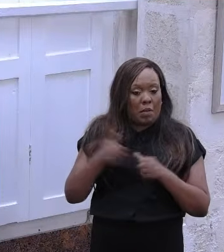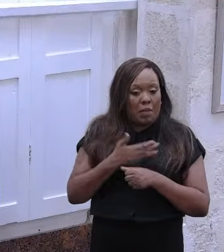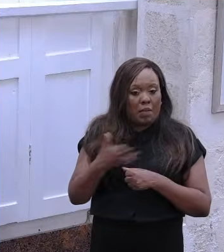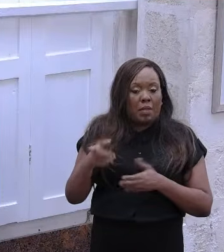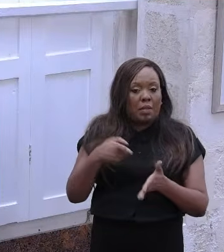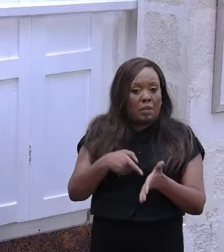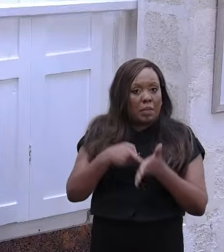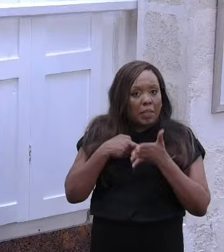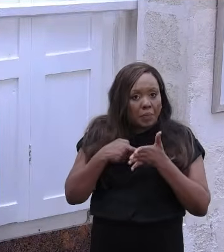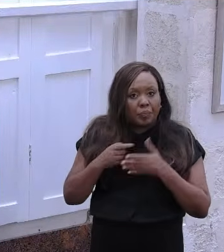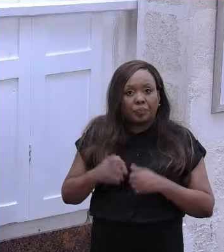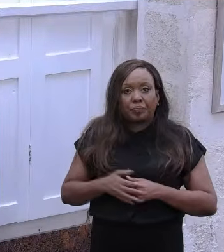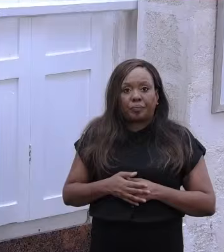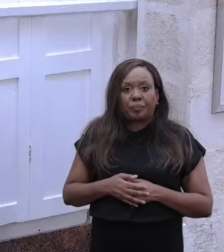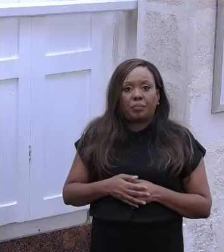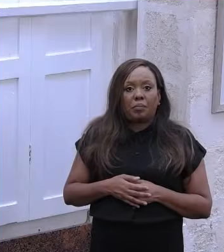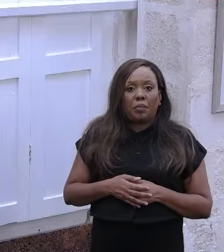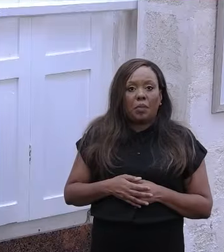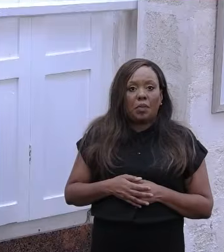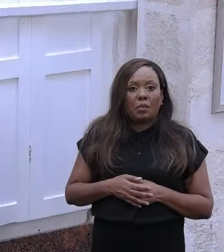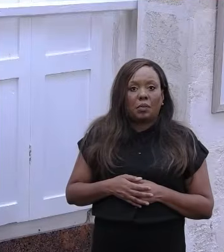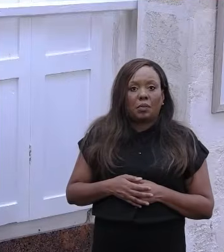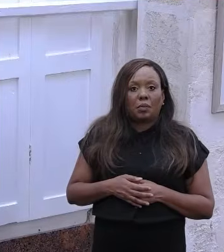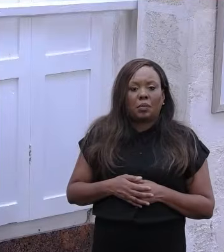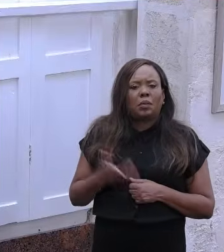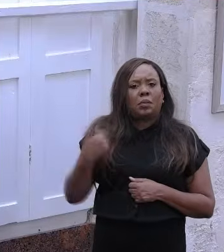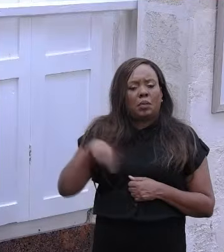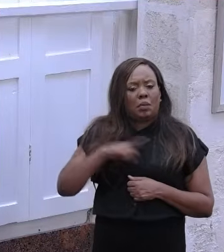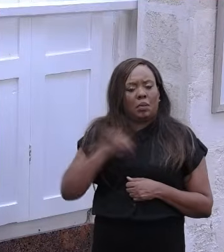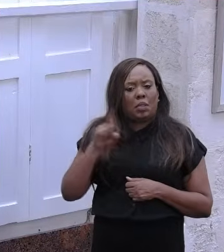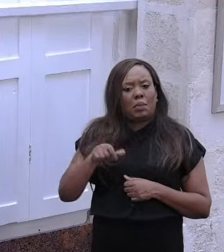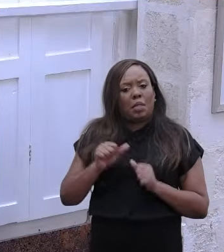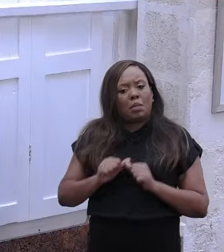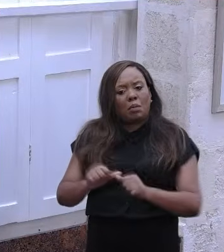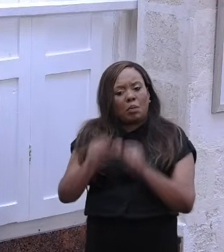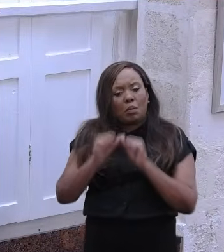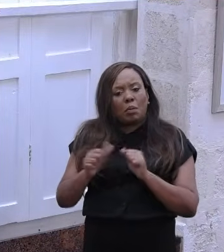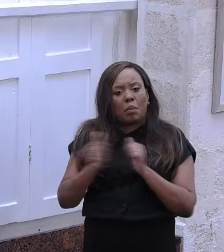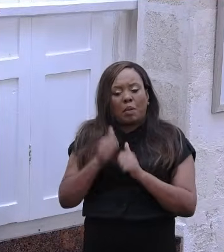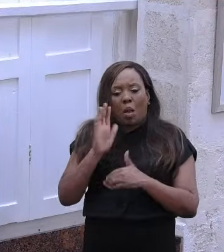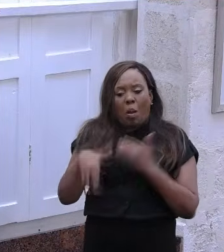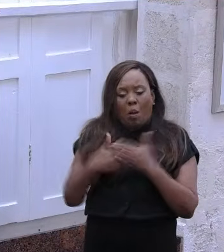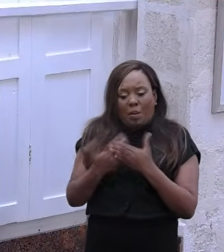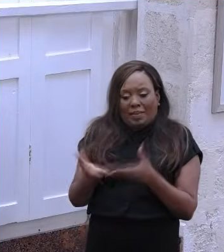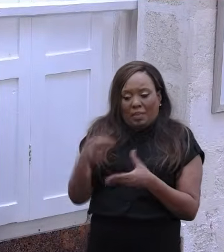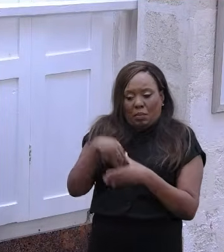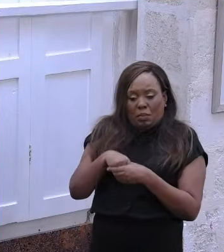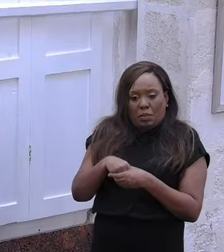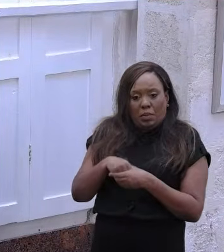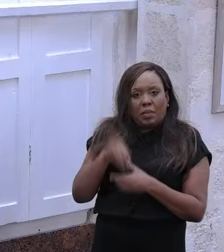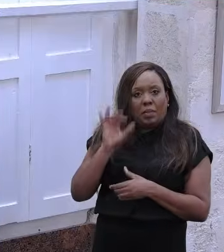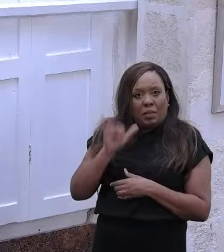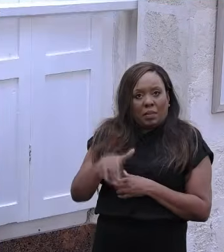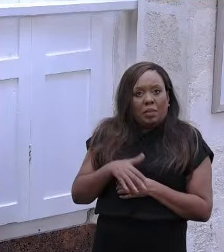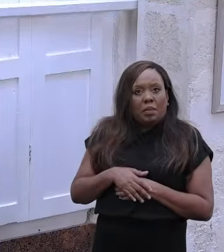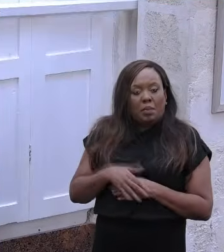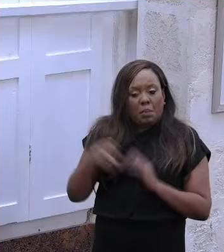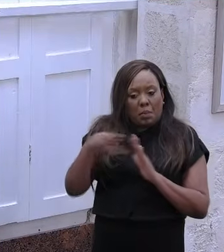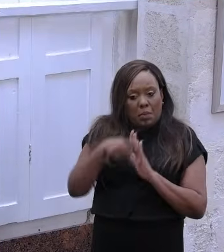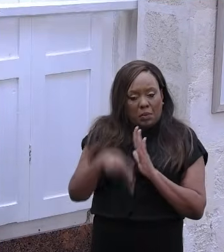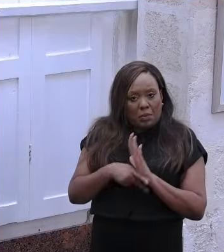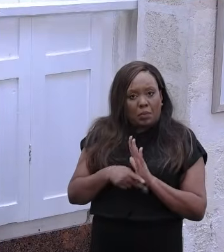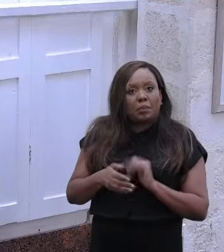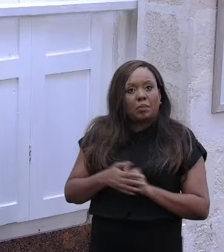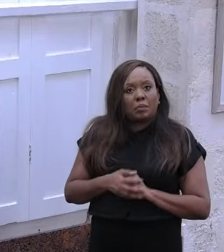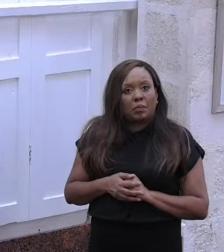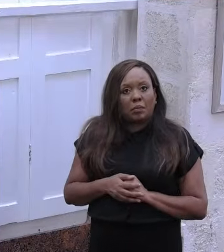be consistent with those provisions. Of course, we have review of